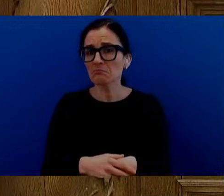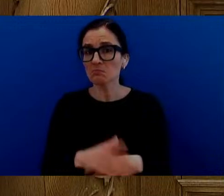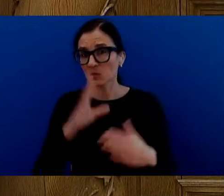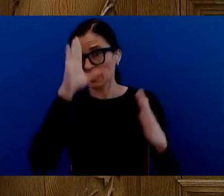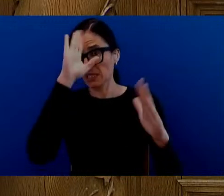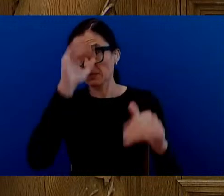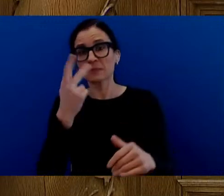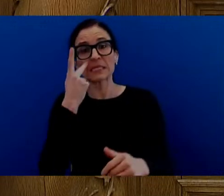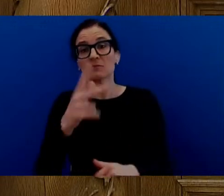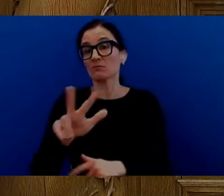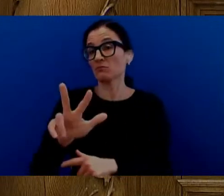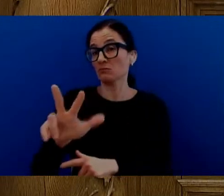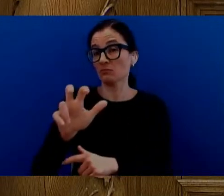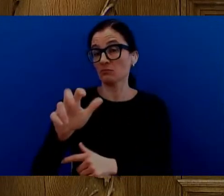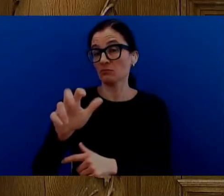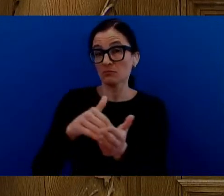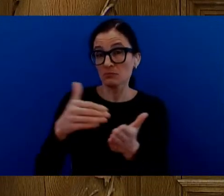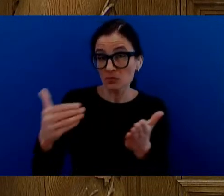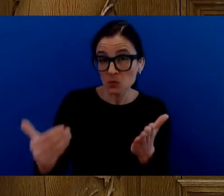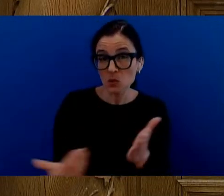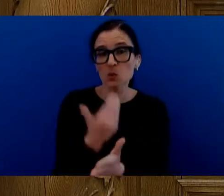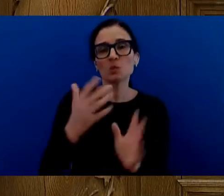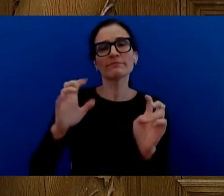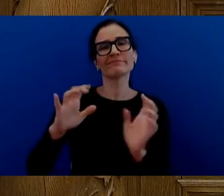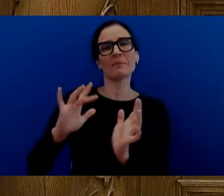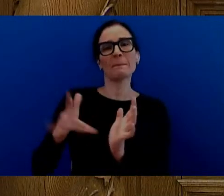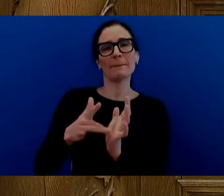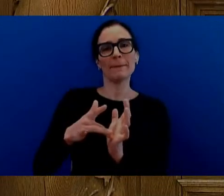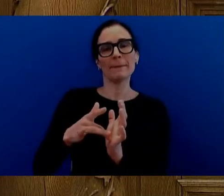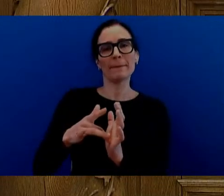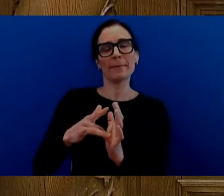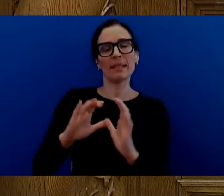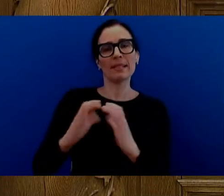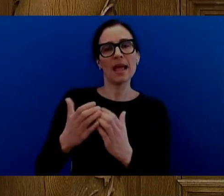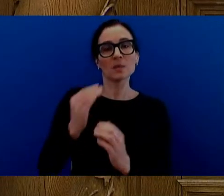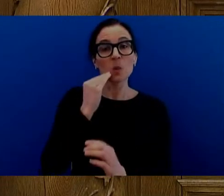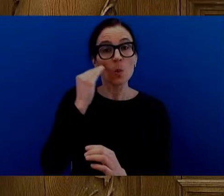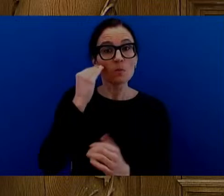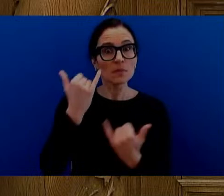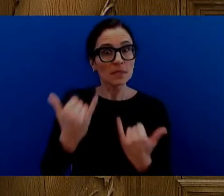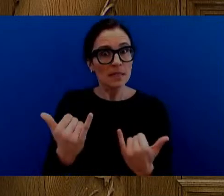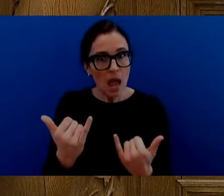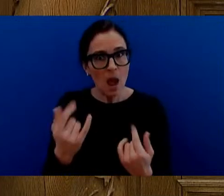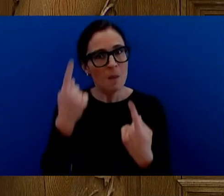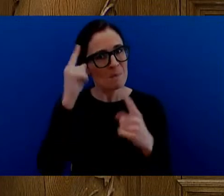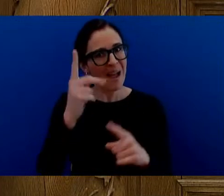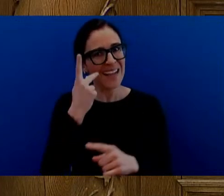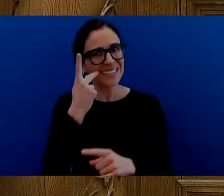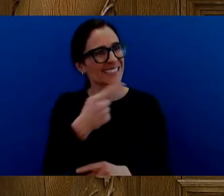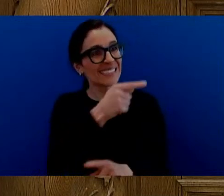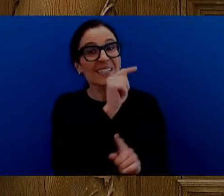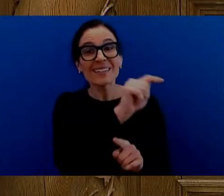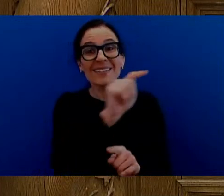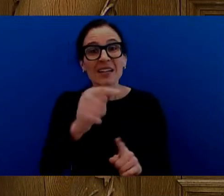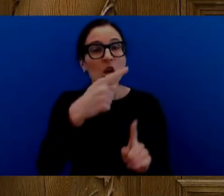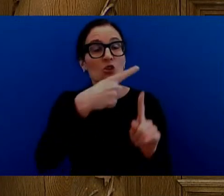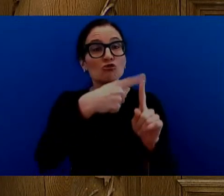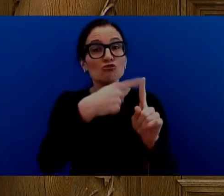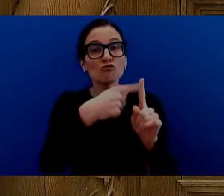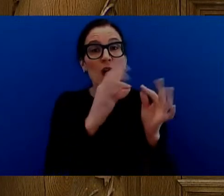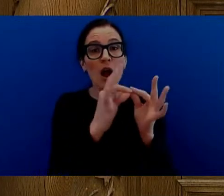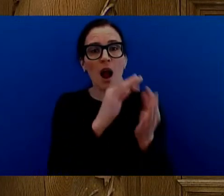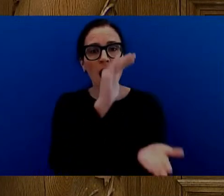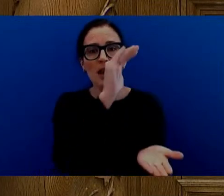make a difference right now. Rents are finally going down, more new rentals than ever are being built, and construction is